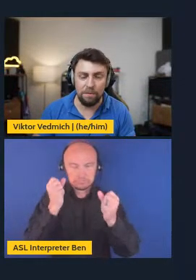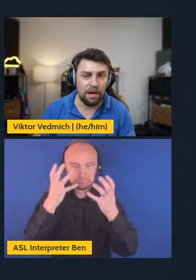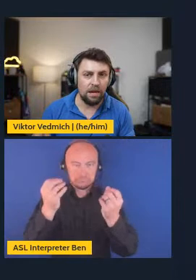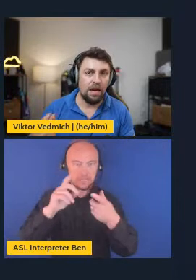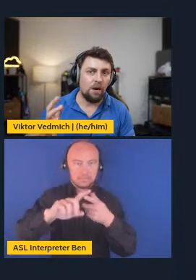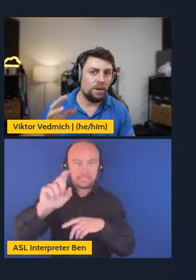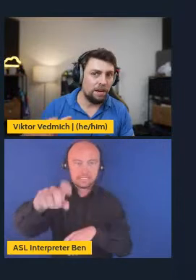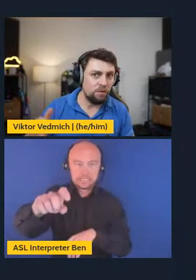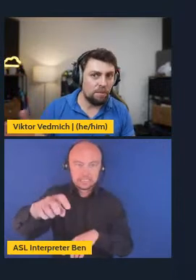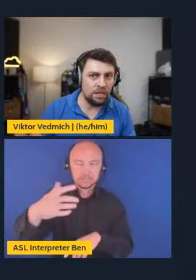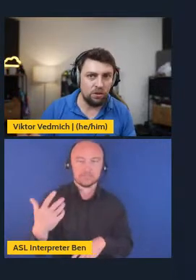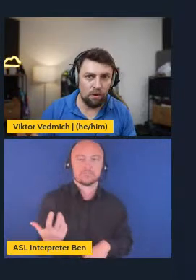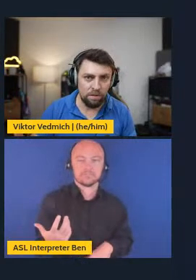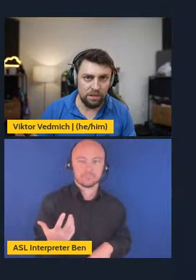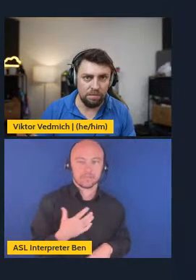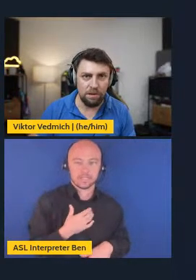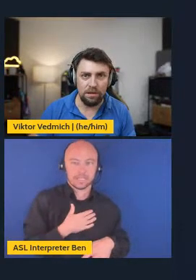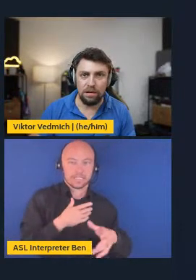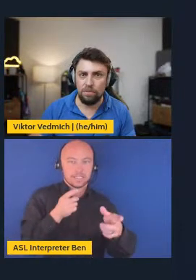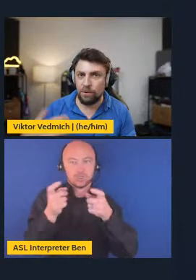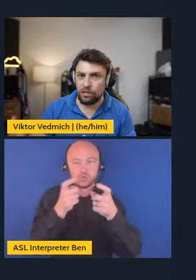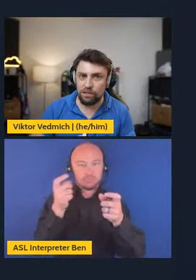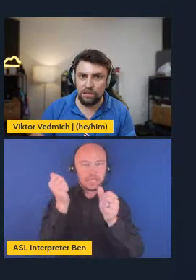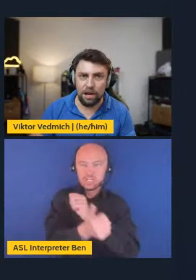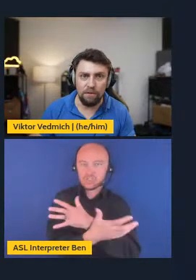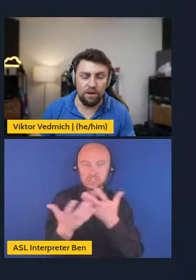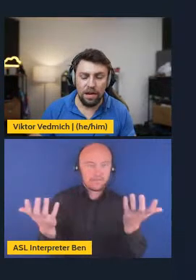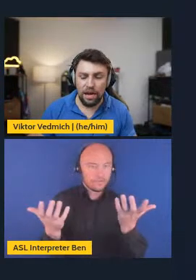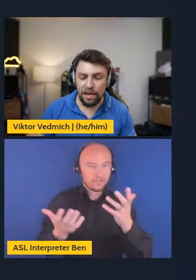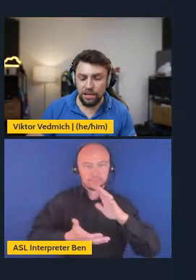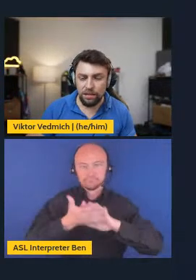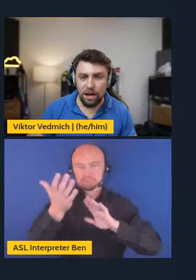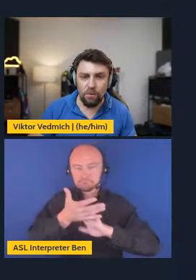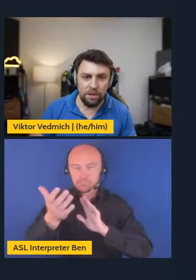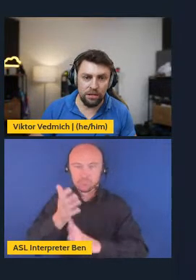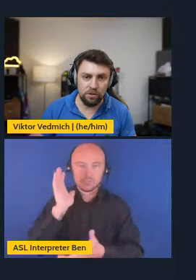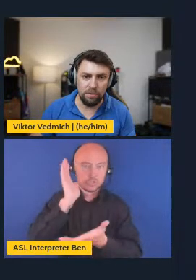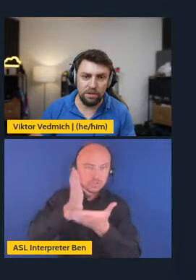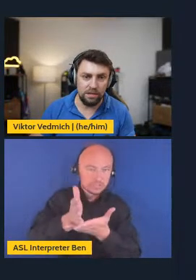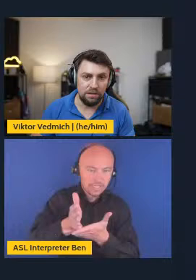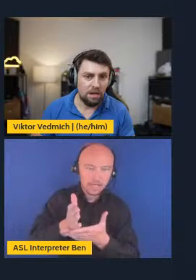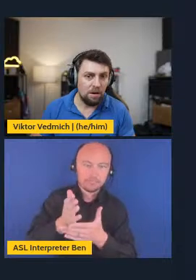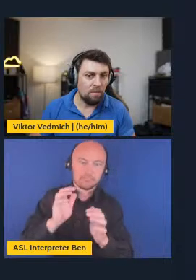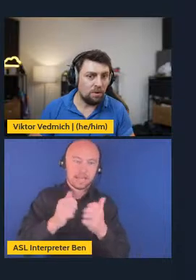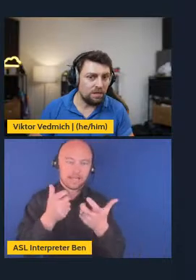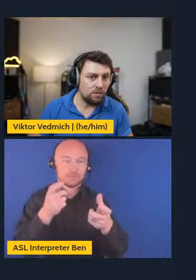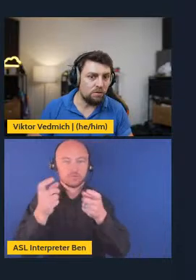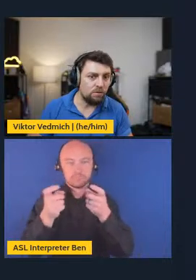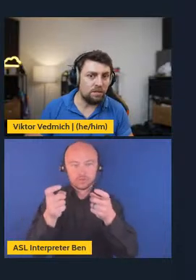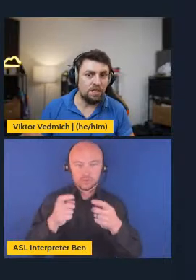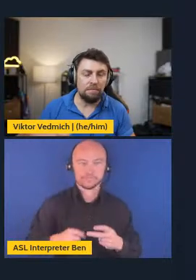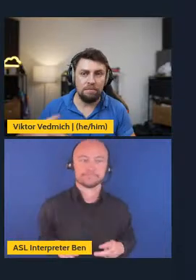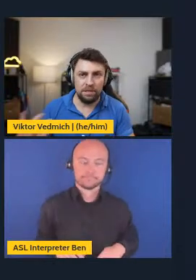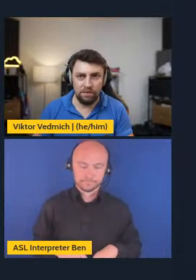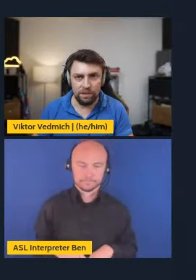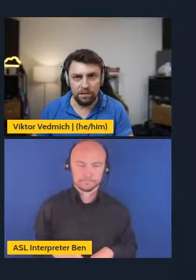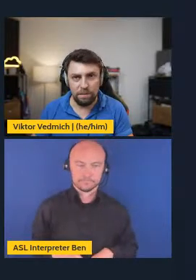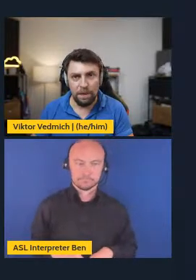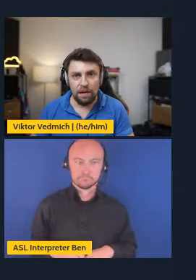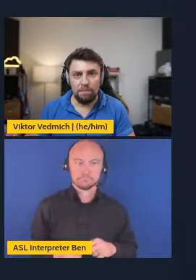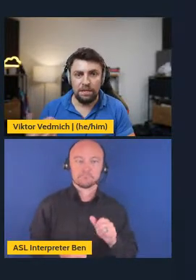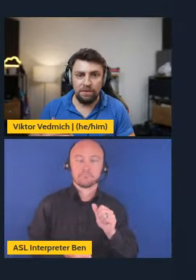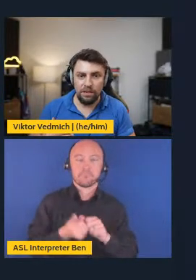anyway, we have to manage all of them, operation stuff, and how we manage Kubernetes, mostly through the